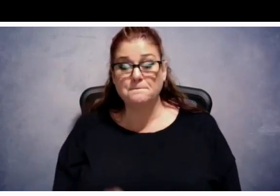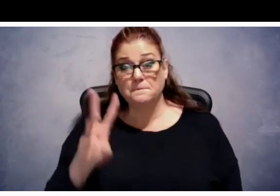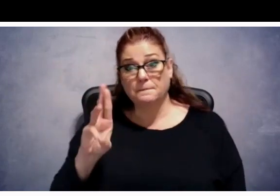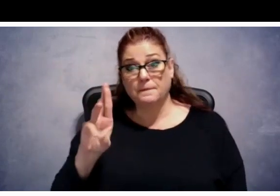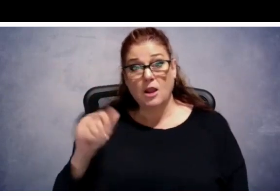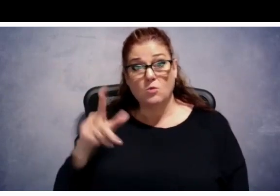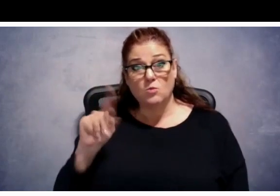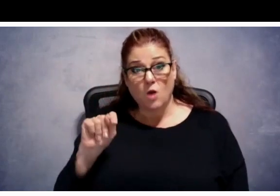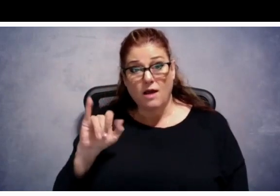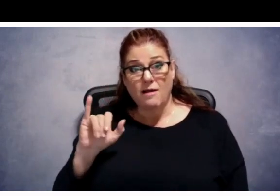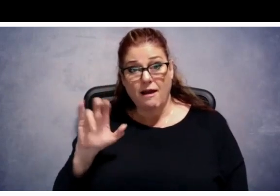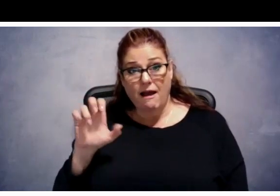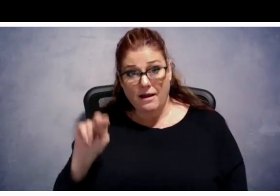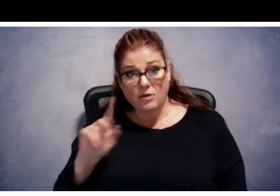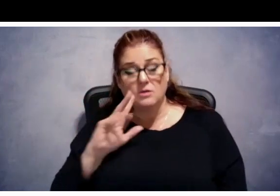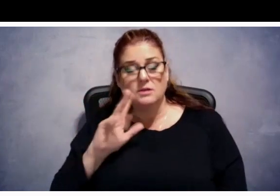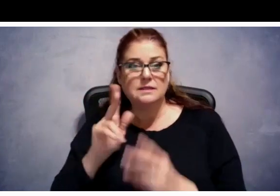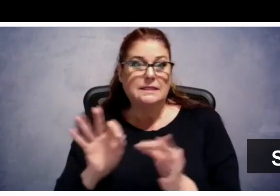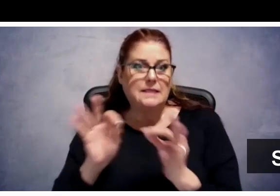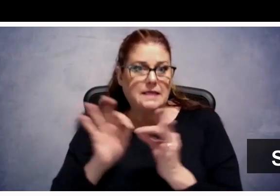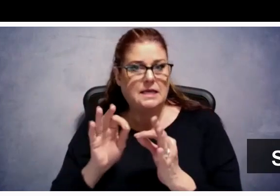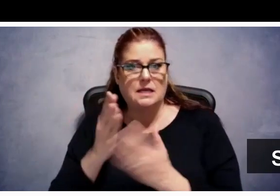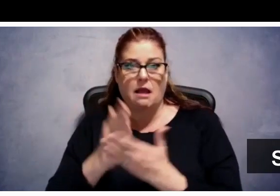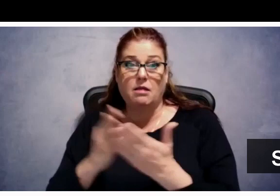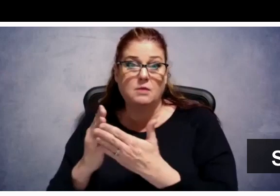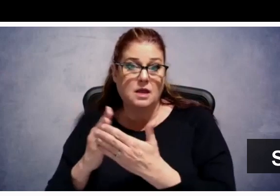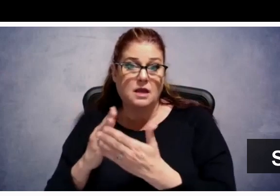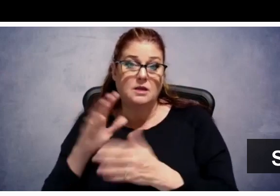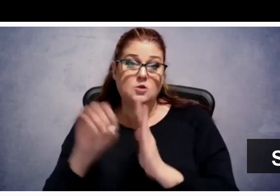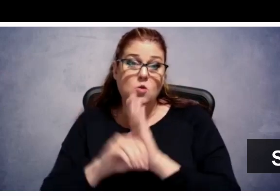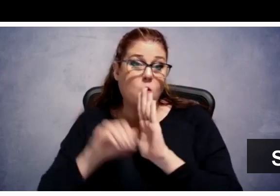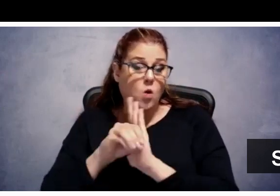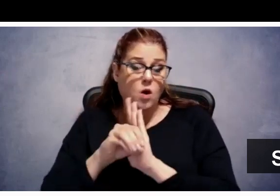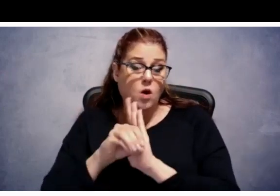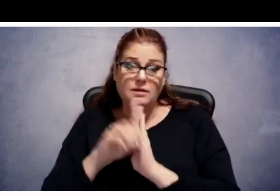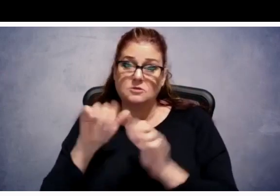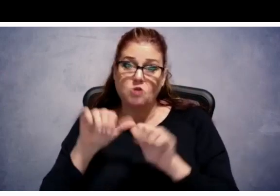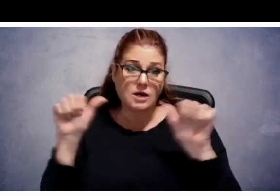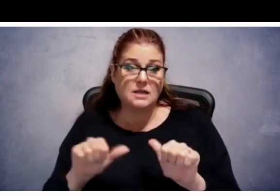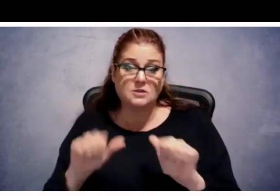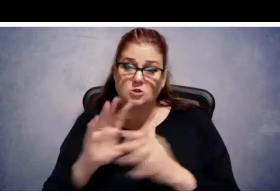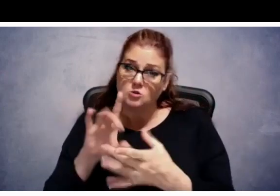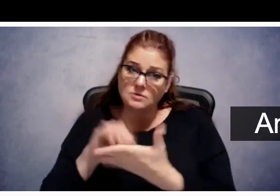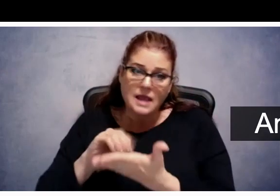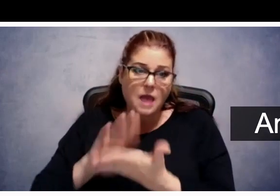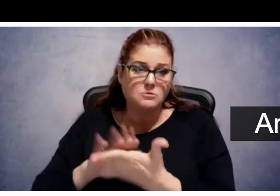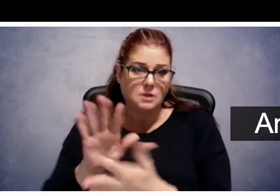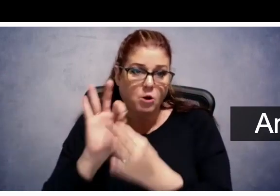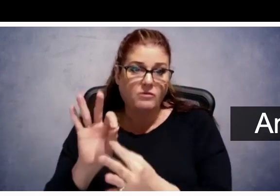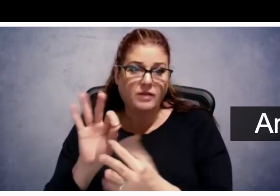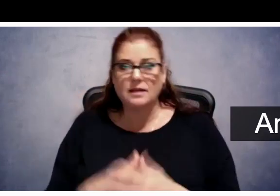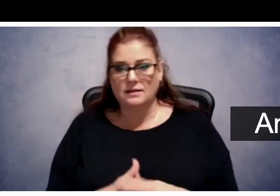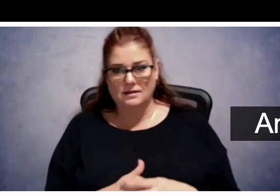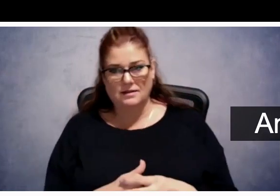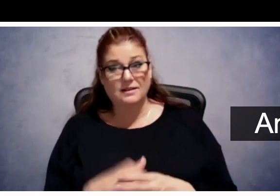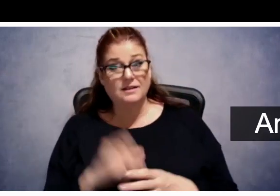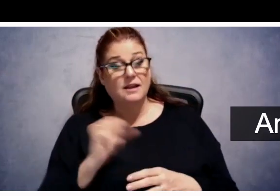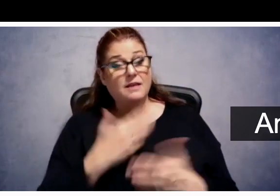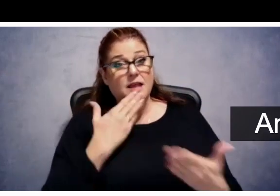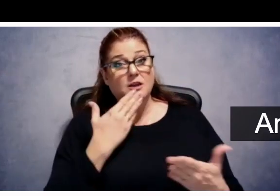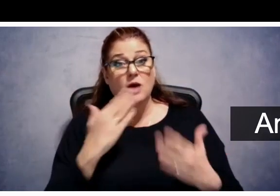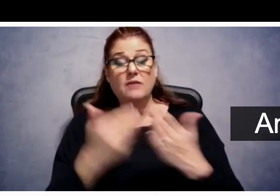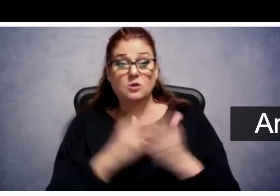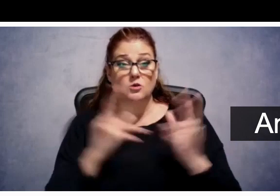such a key element in the New Orleans architecture. So you captured it. Yes. Beautifully. Oh, thank you. And I have a new phrase